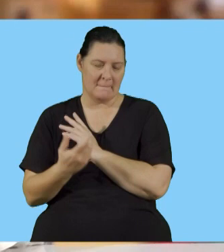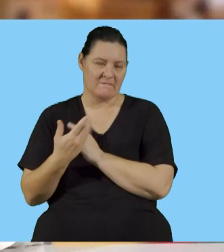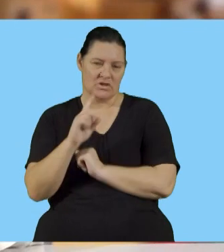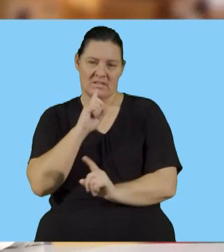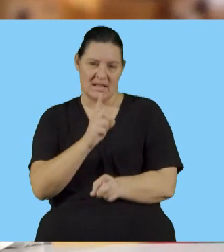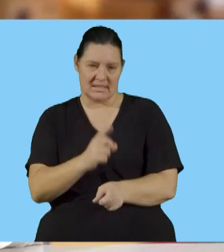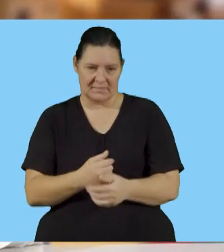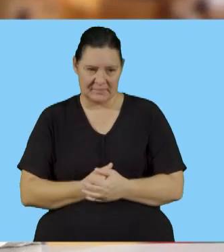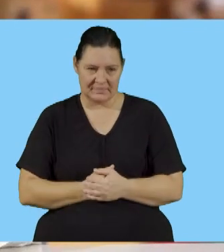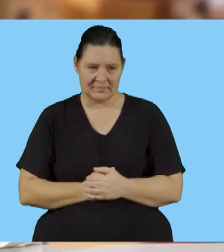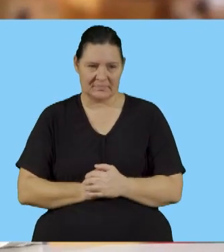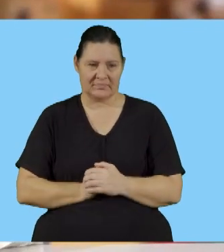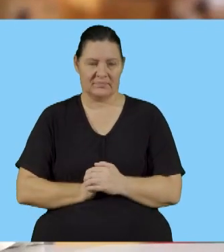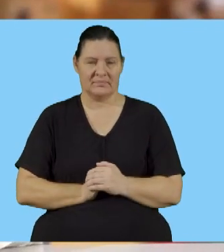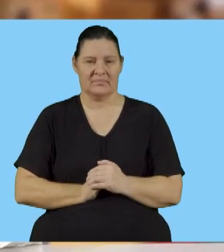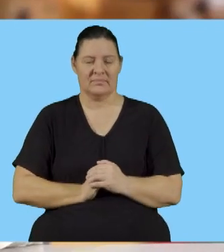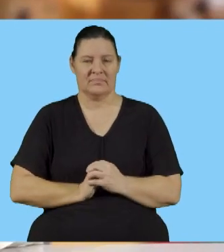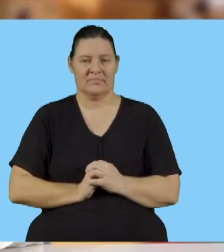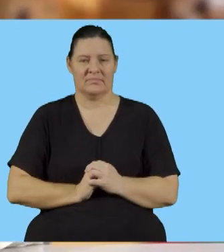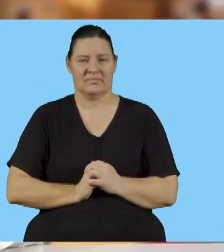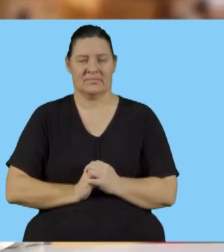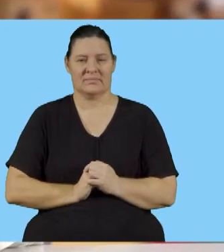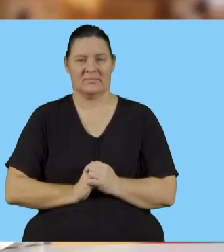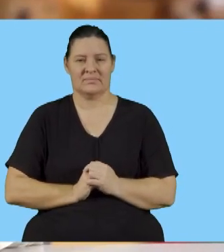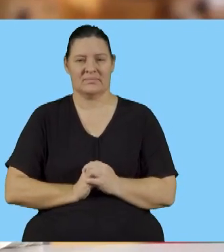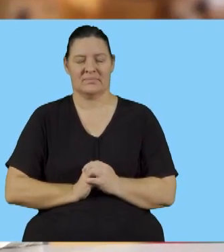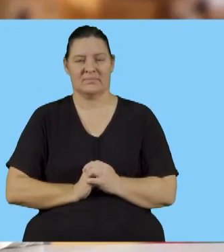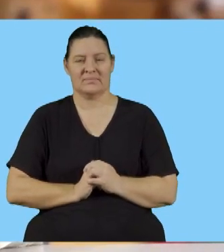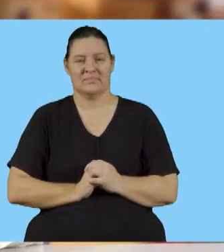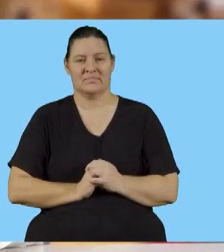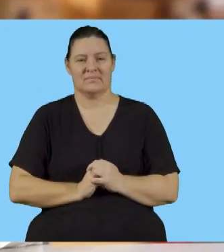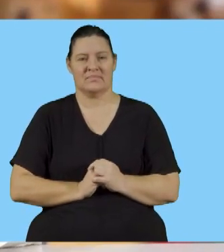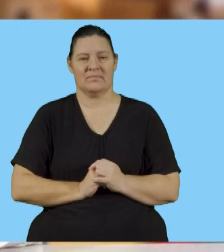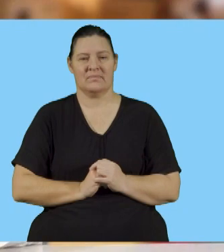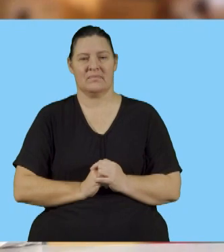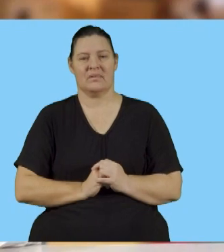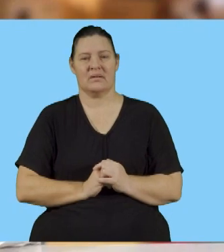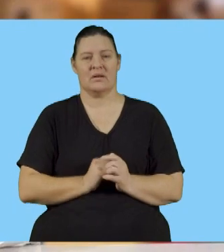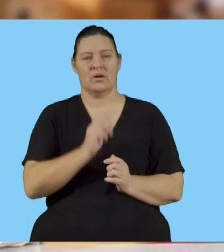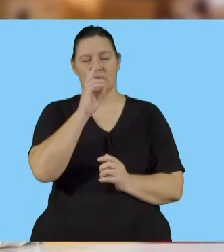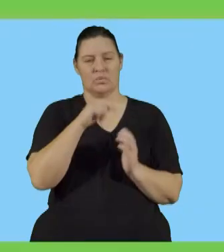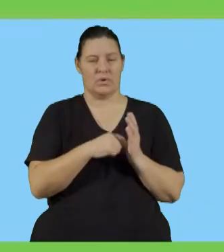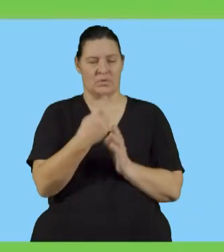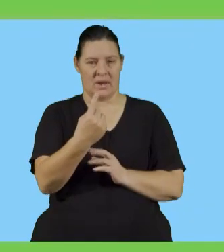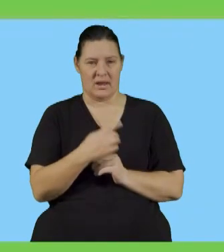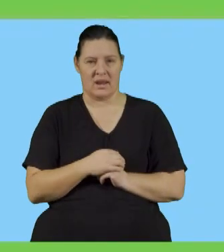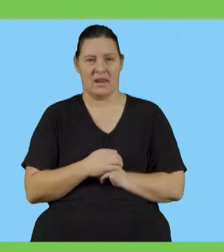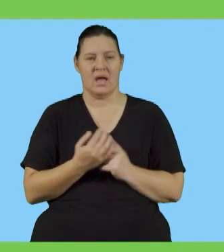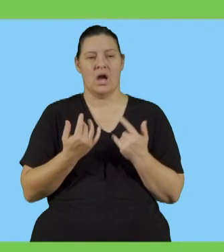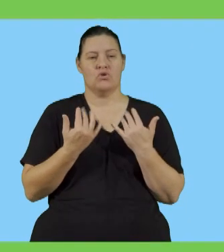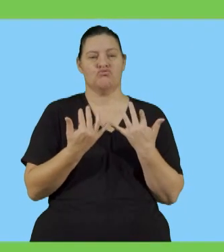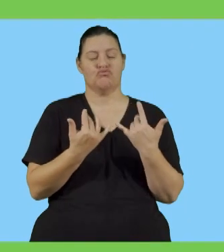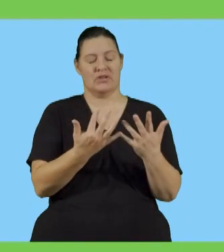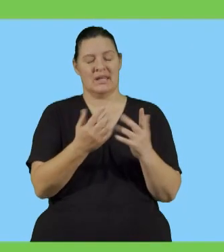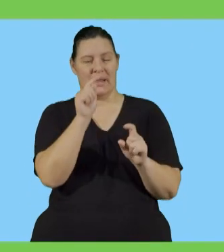already seen which word is suitable for which description. Right. So for 2.1, the